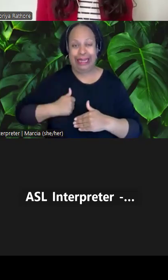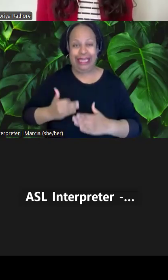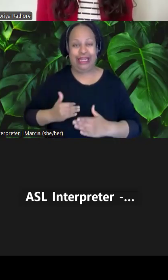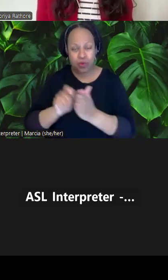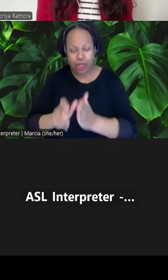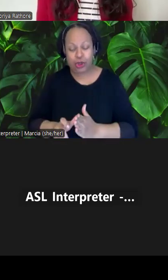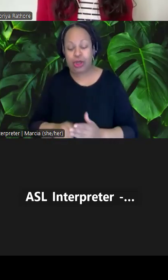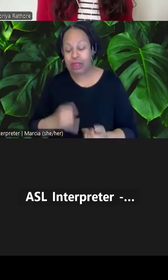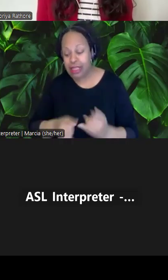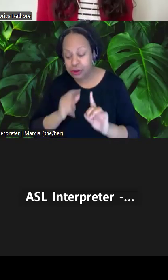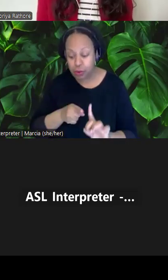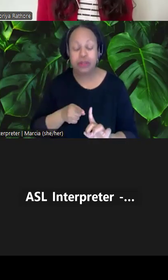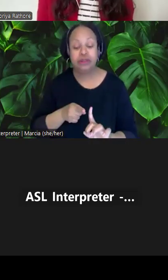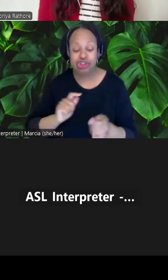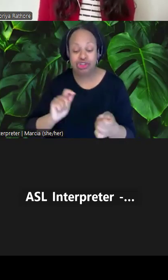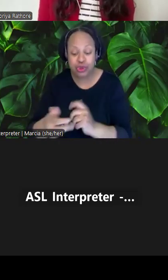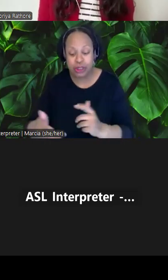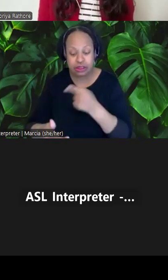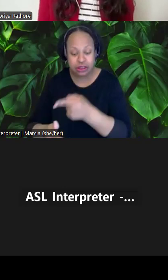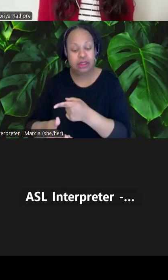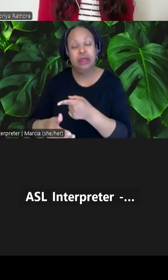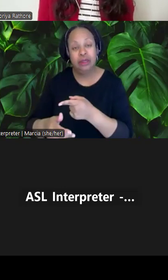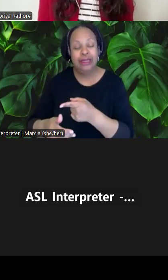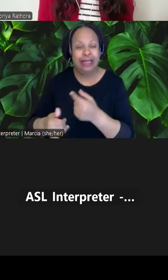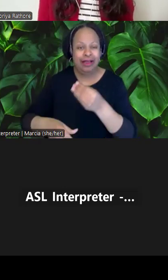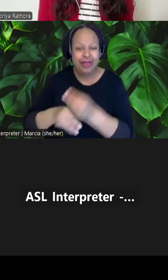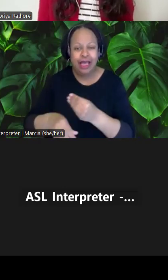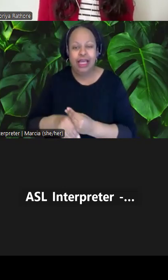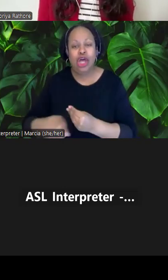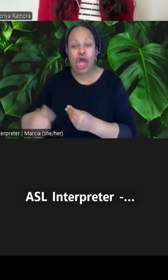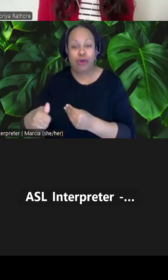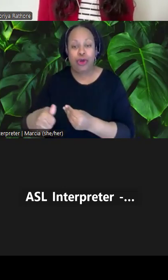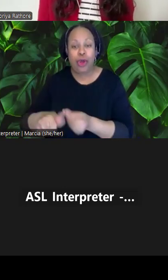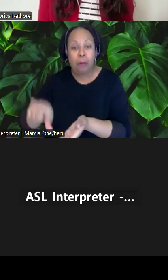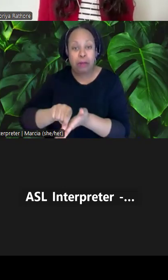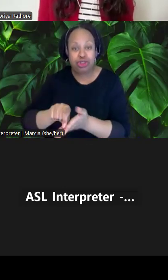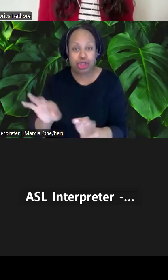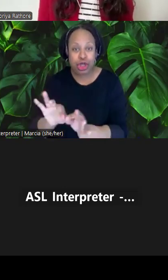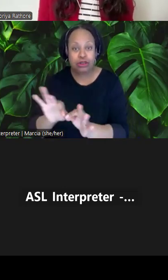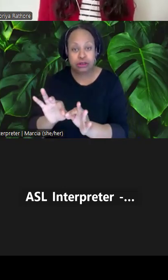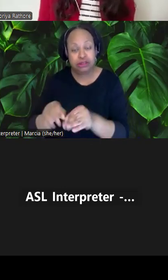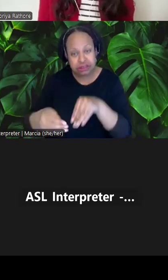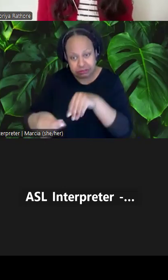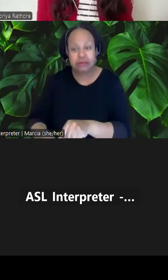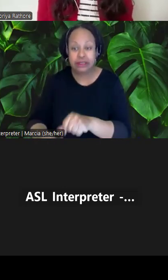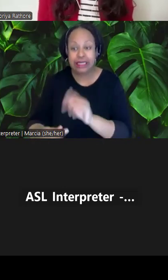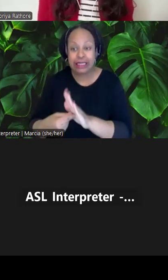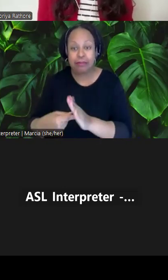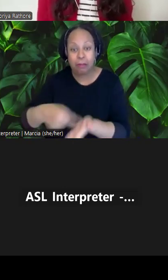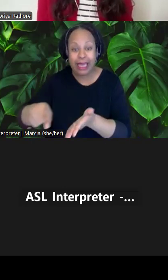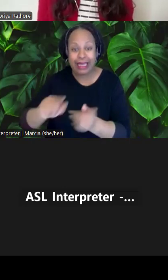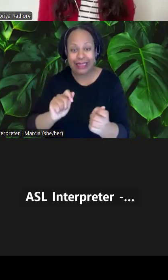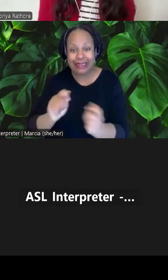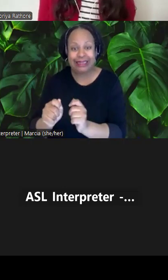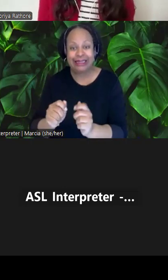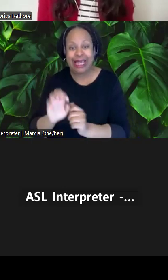And lastly, we've also made other publishing costs eligible to be covered by this grant. So things like paying your editors, your curators,